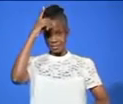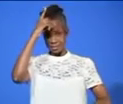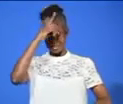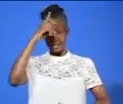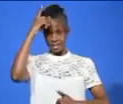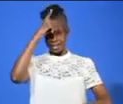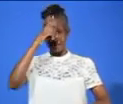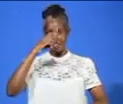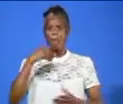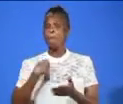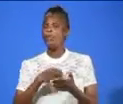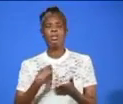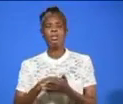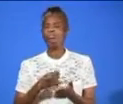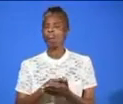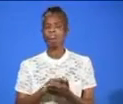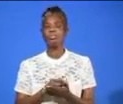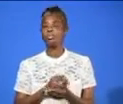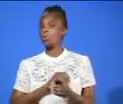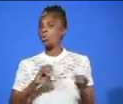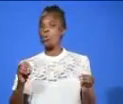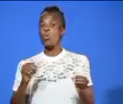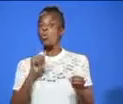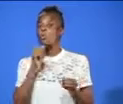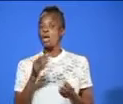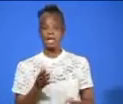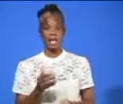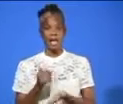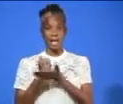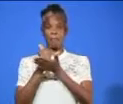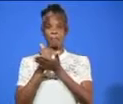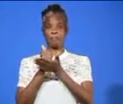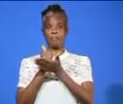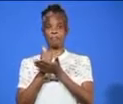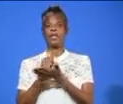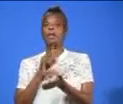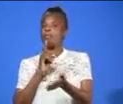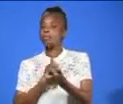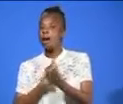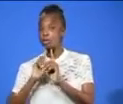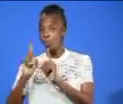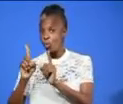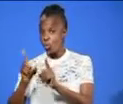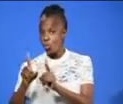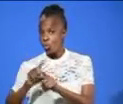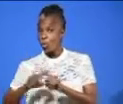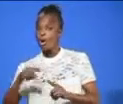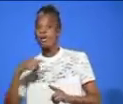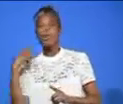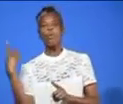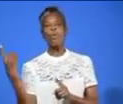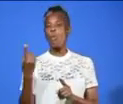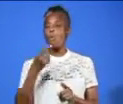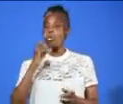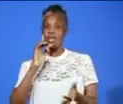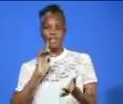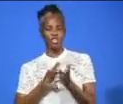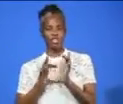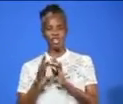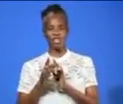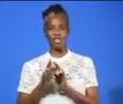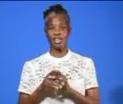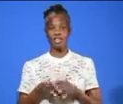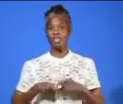Her money brought physicians, but only Jesus